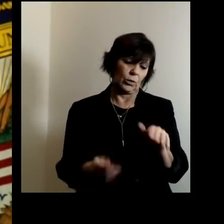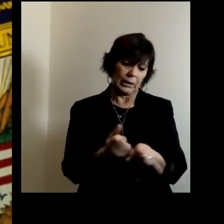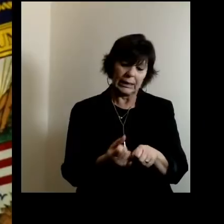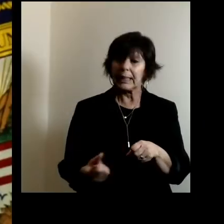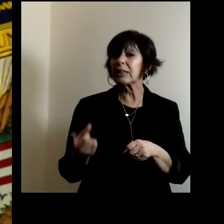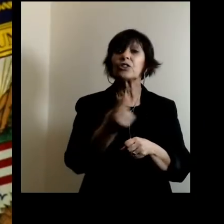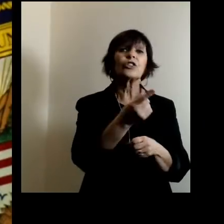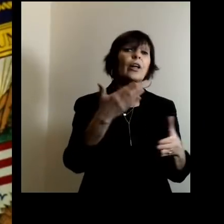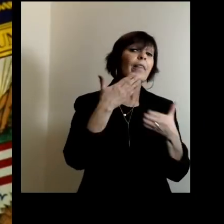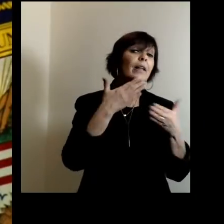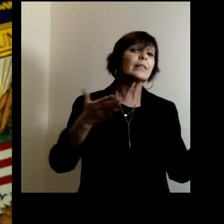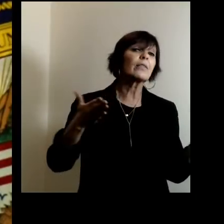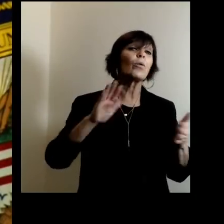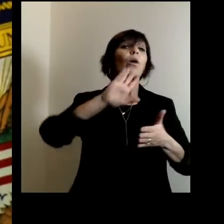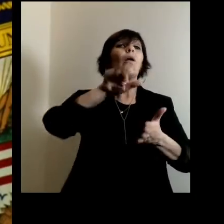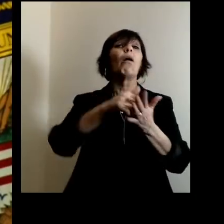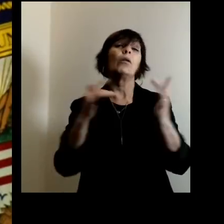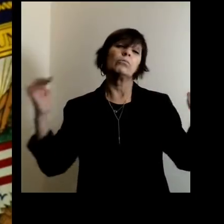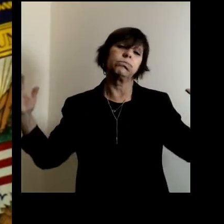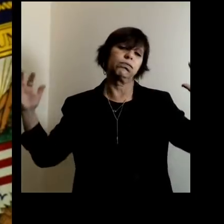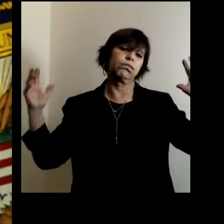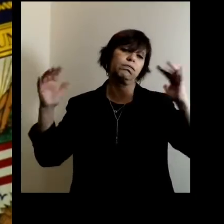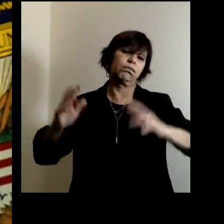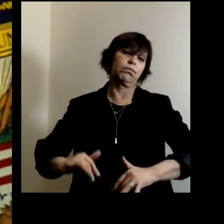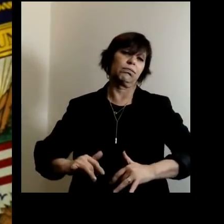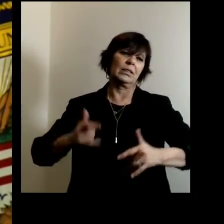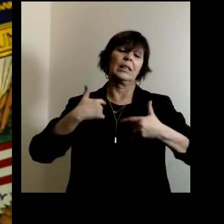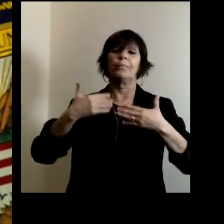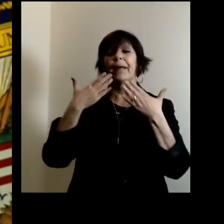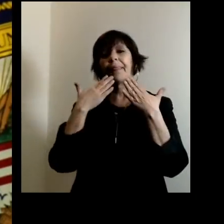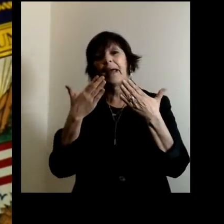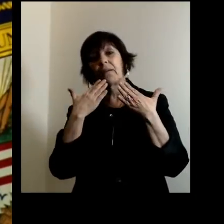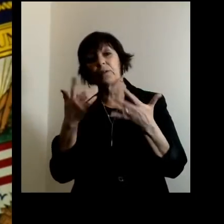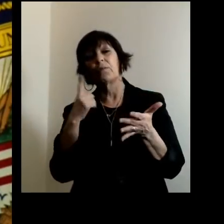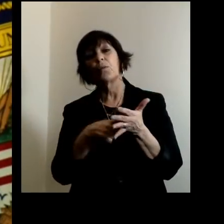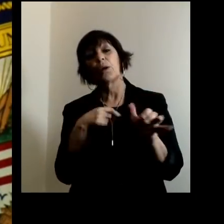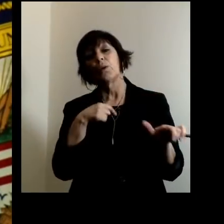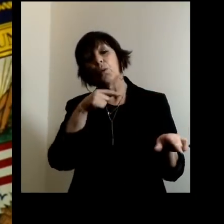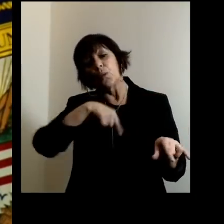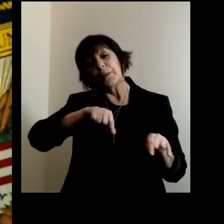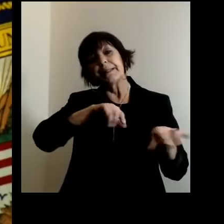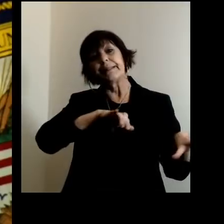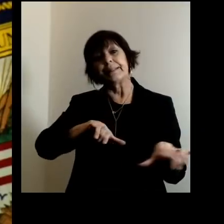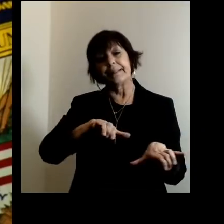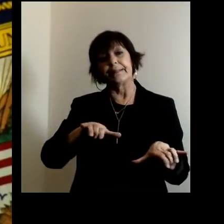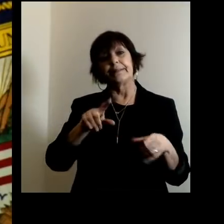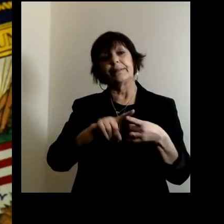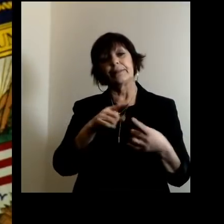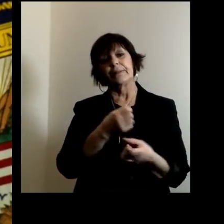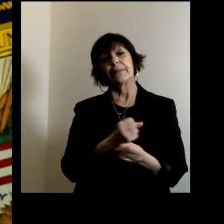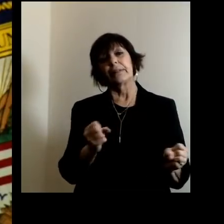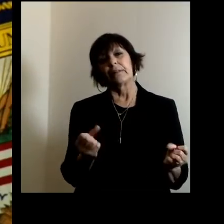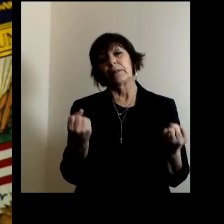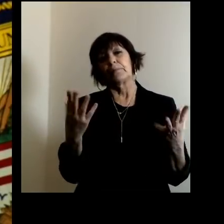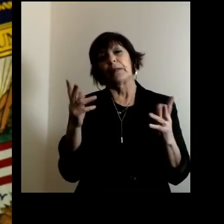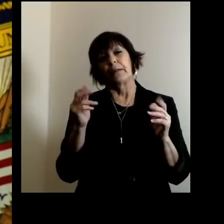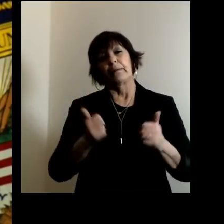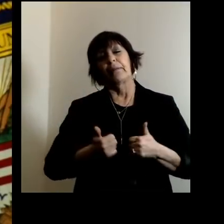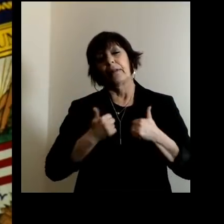it's Thanksgiving, we can all come together and be thankful for the actions that we've taken in the last year to save as many lives as